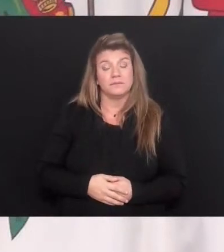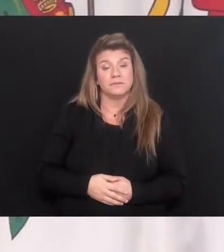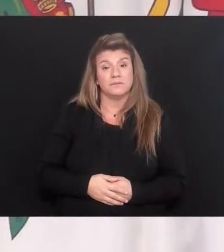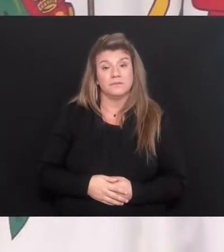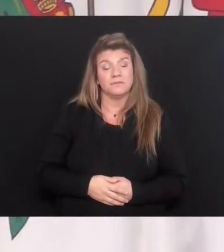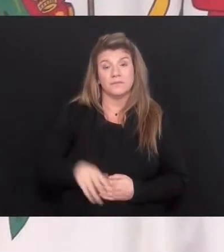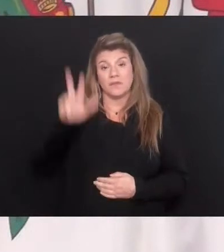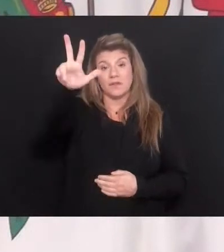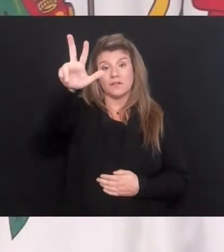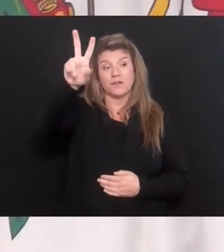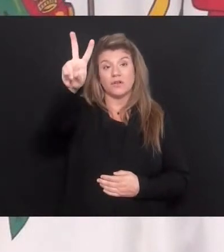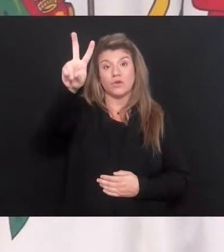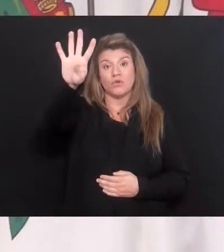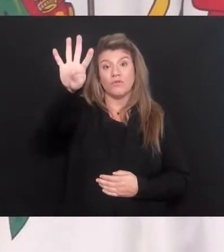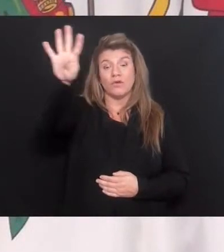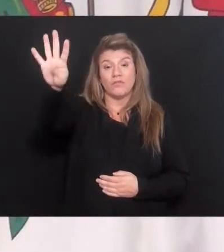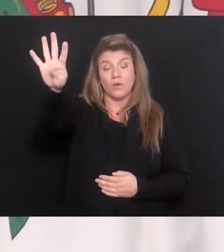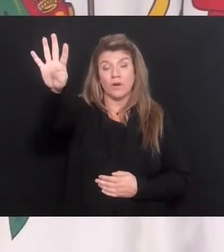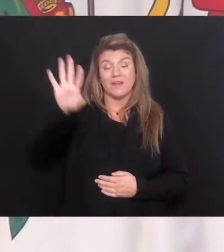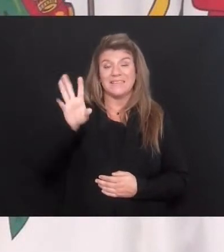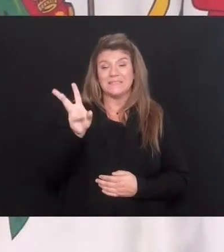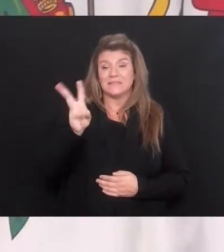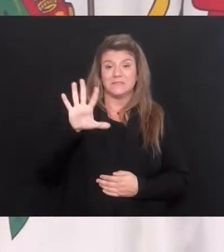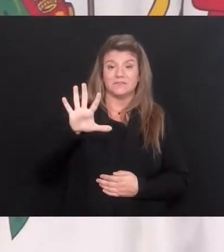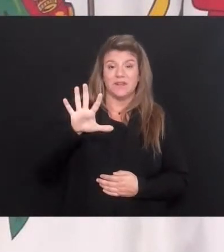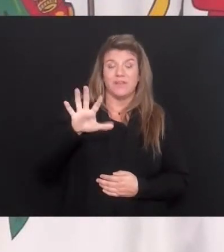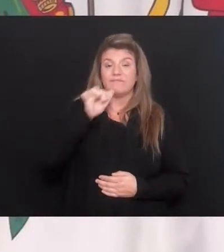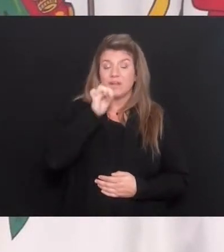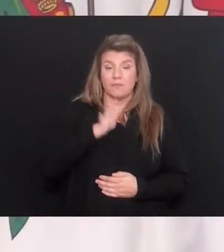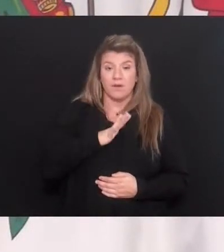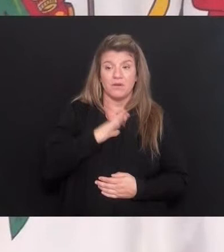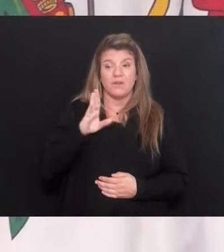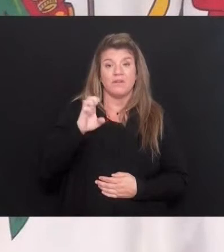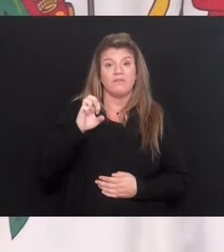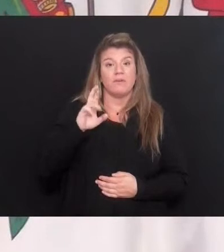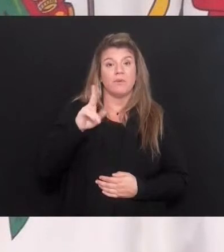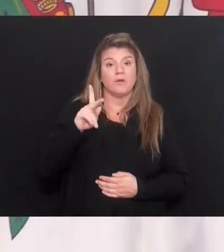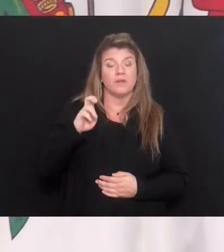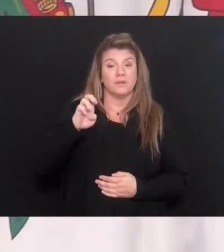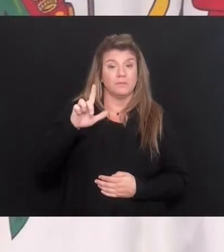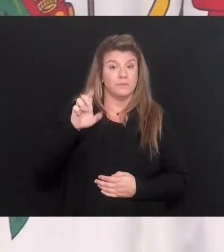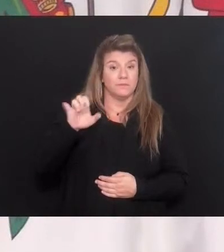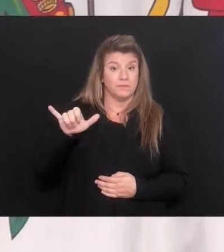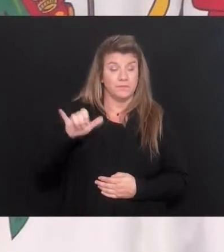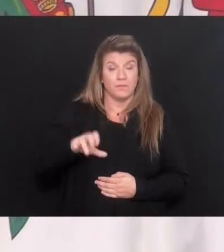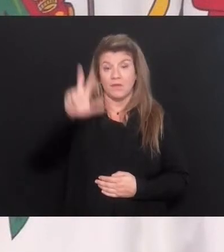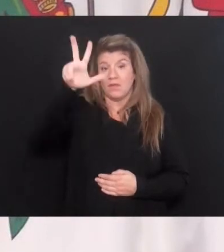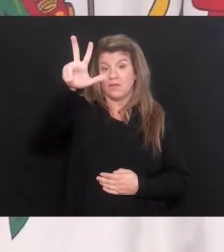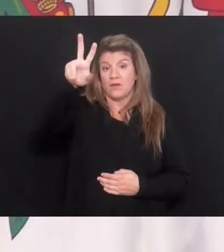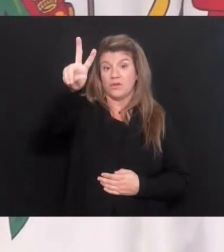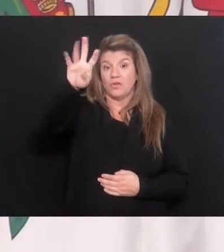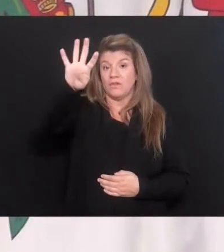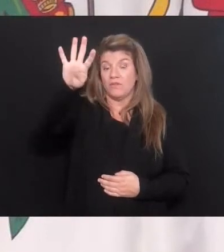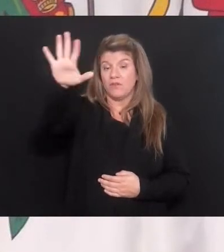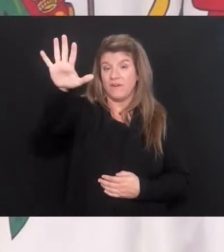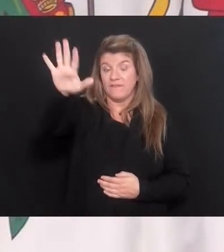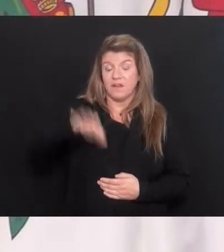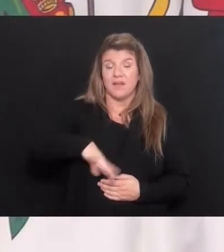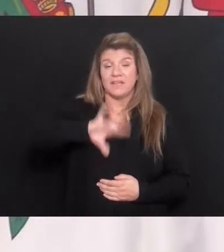The 3,244th death, a 65-year-old female from Berkeley County. The 3,245th